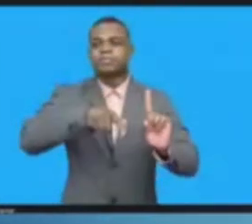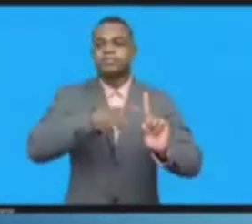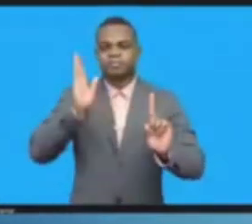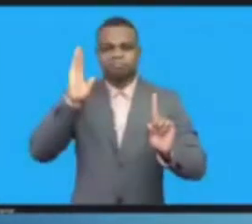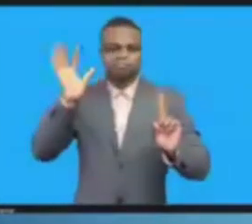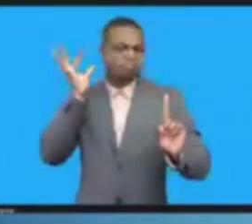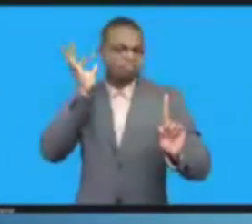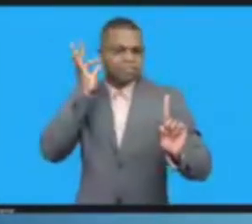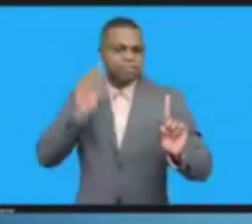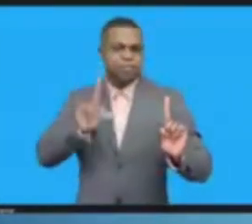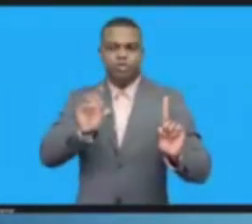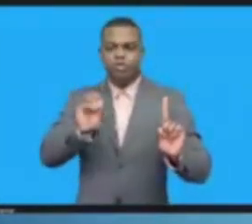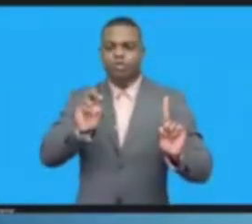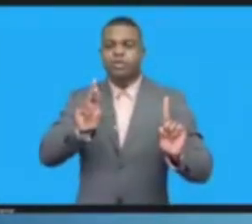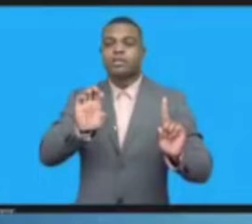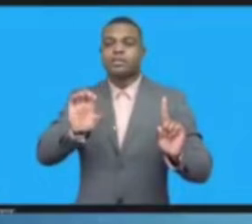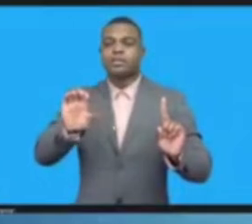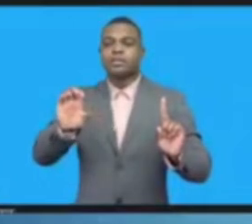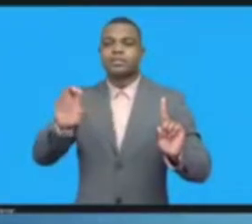Thank you.